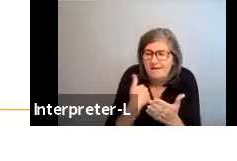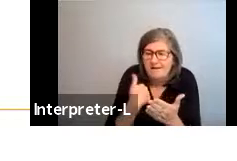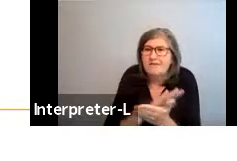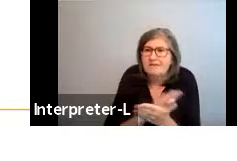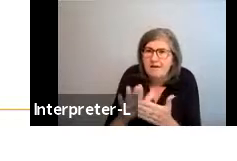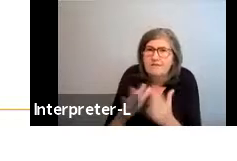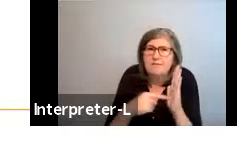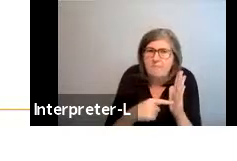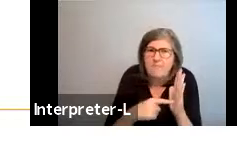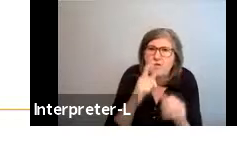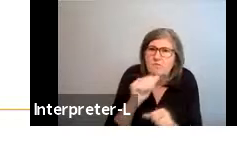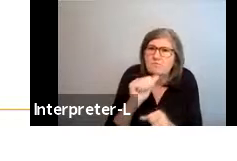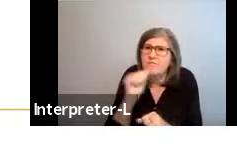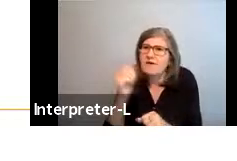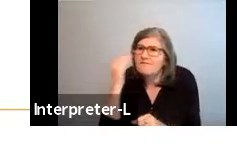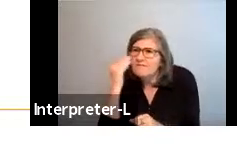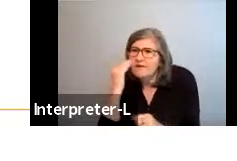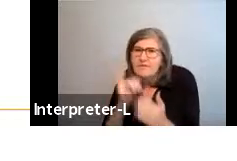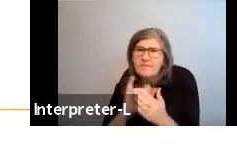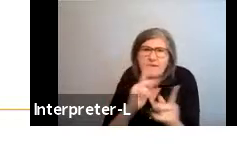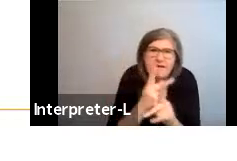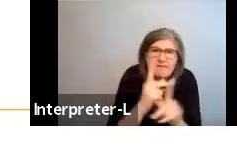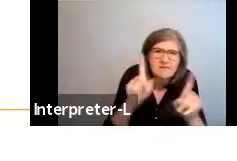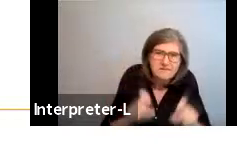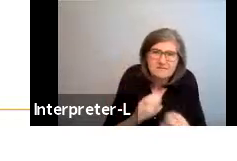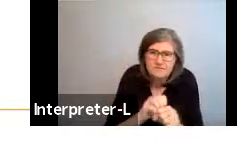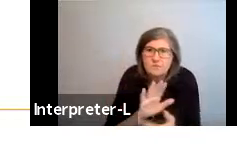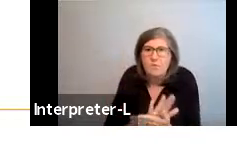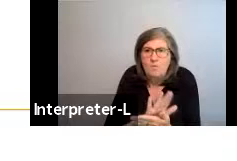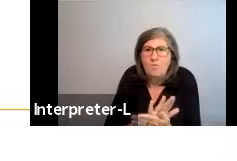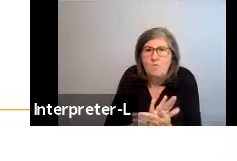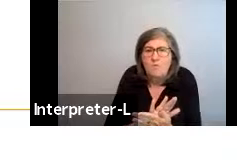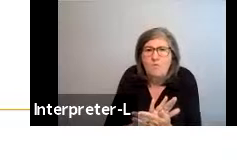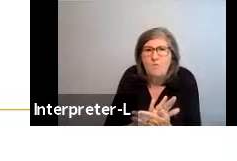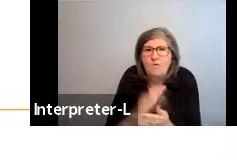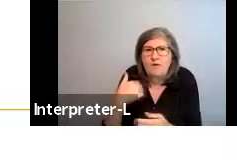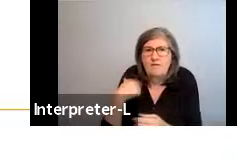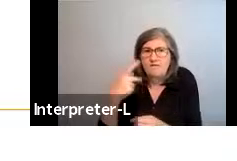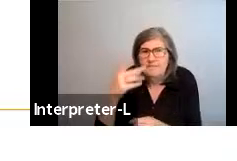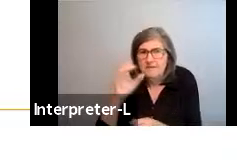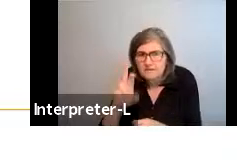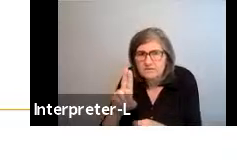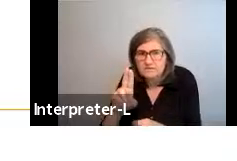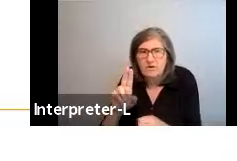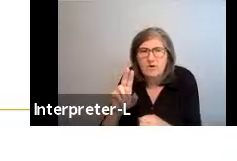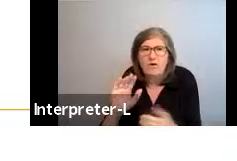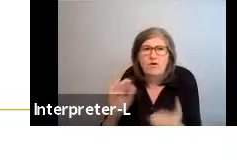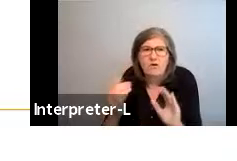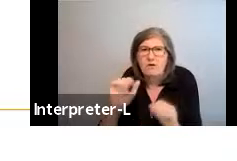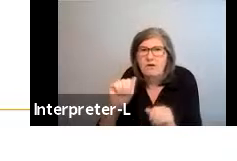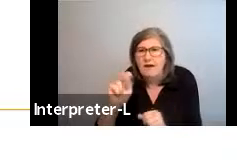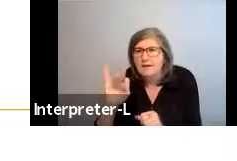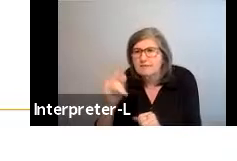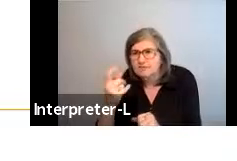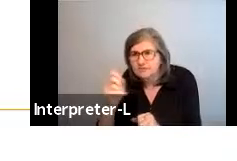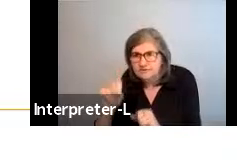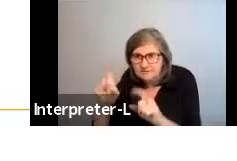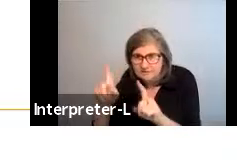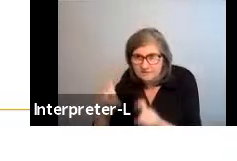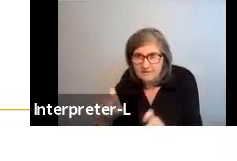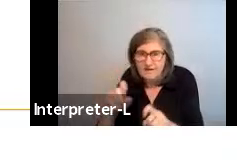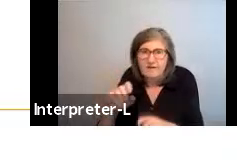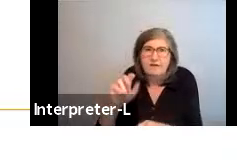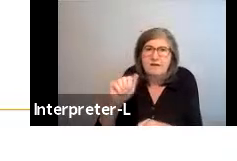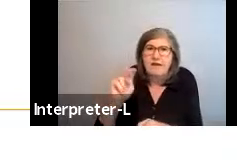familiar with the kinds of testing that we do in schools. PCR versus antigen testing. Antigen